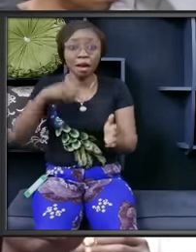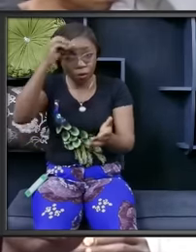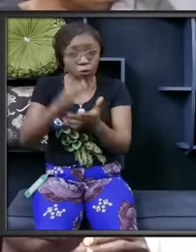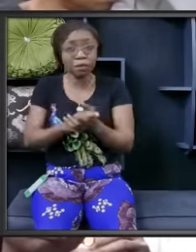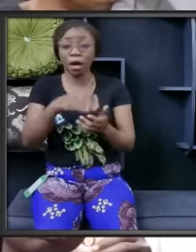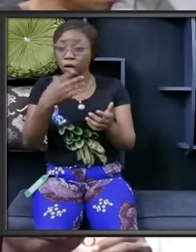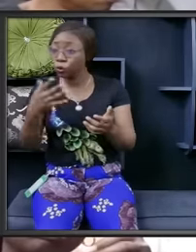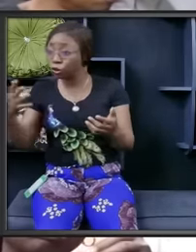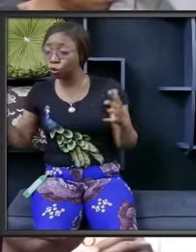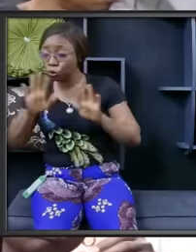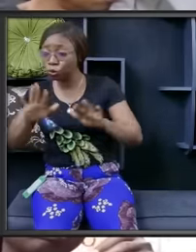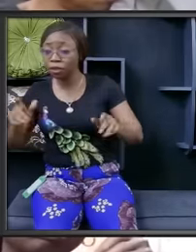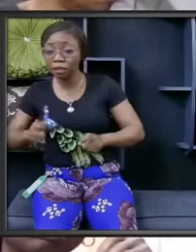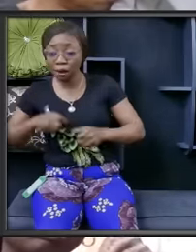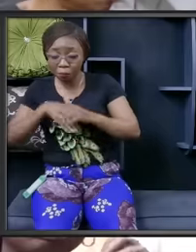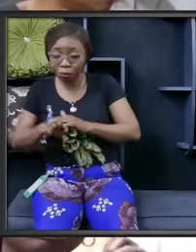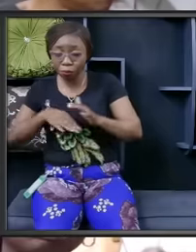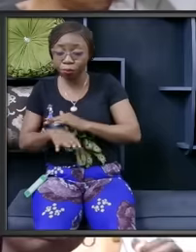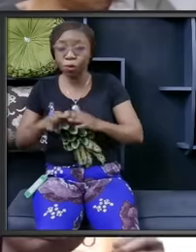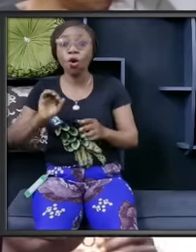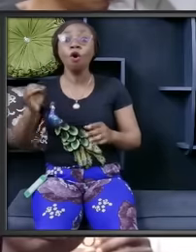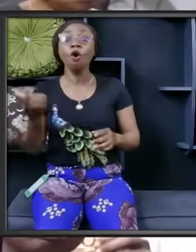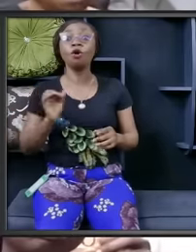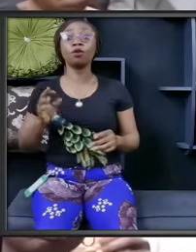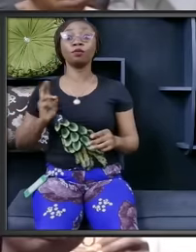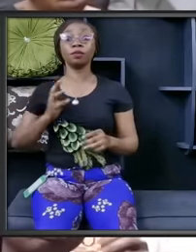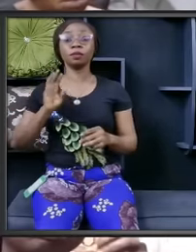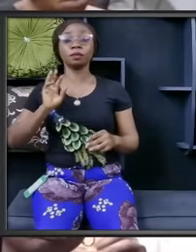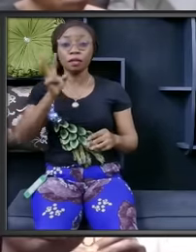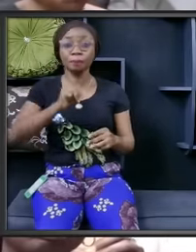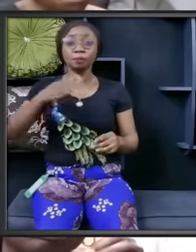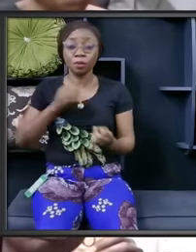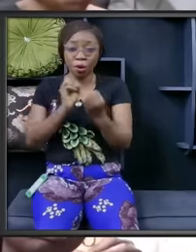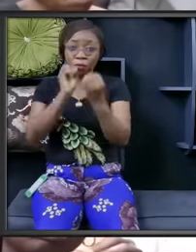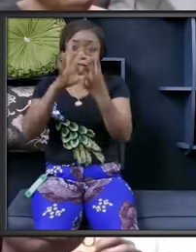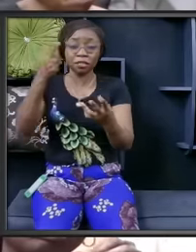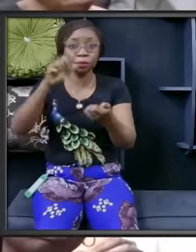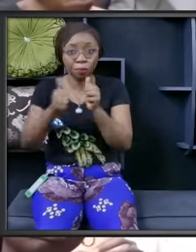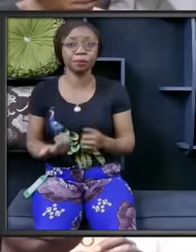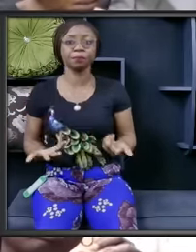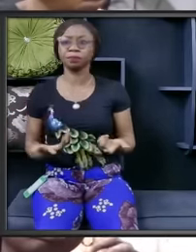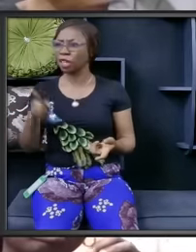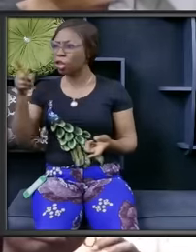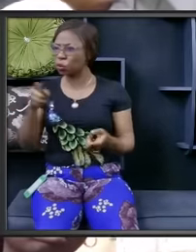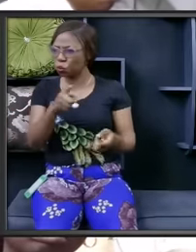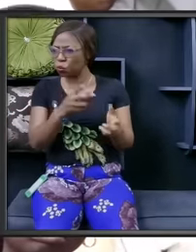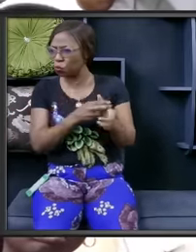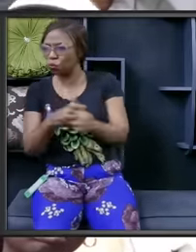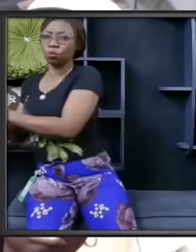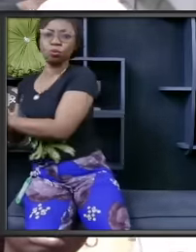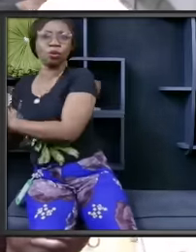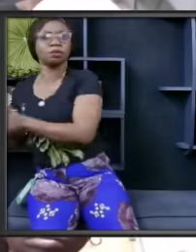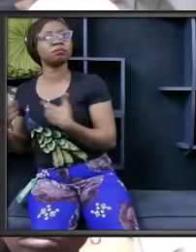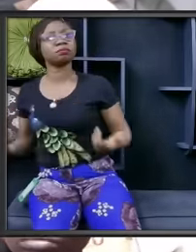where they give them every year, all of them, Namigo come face the wahala. And yourself, you go wrong.